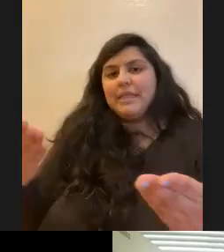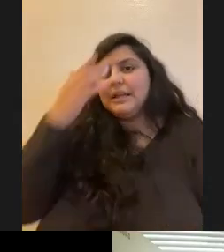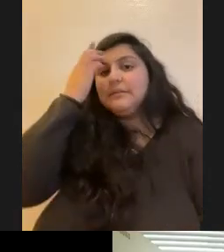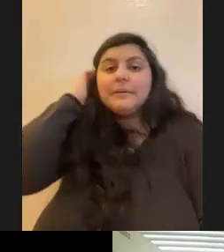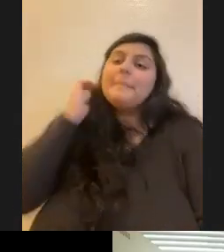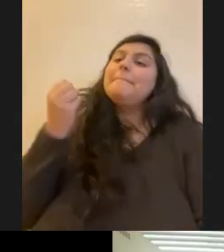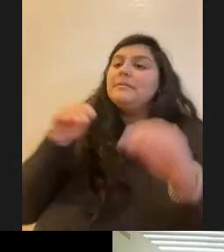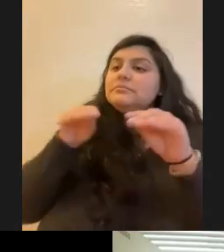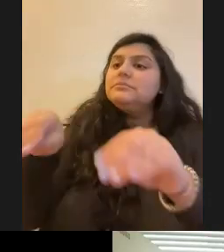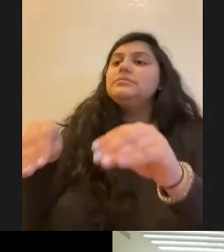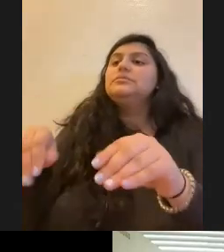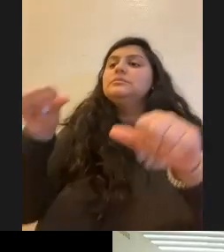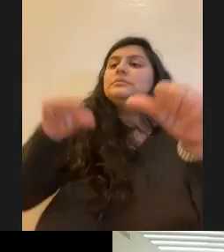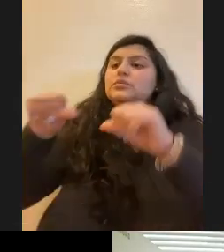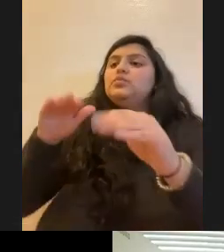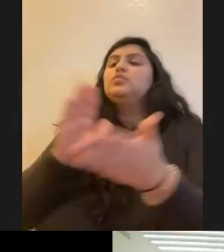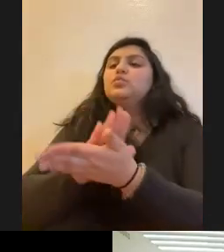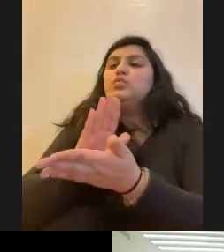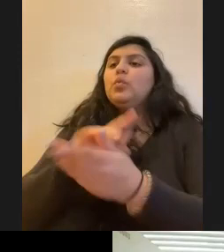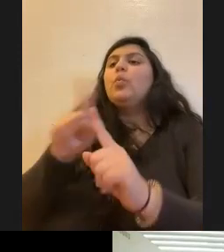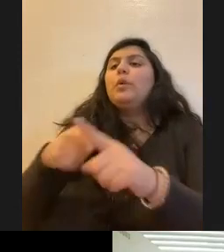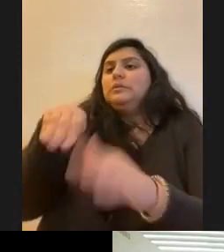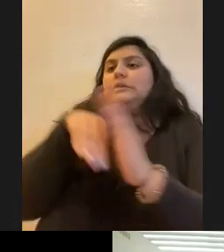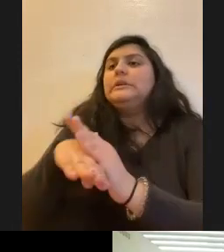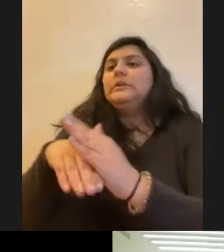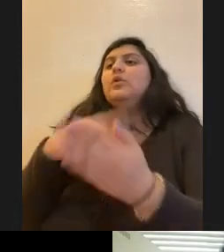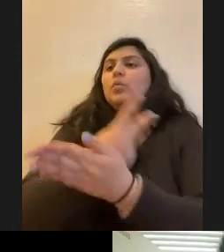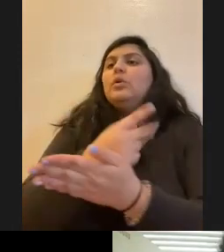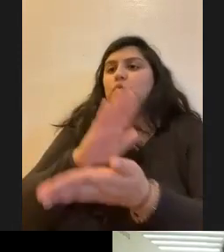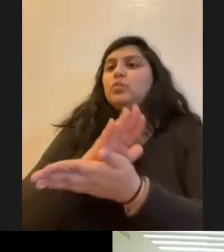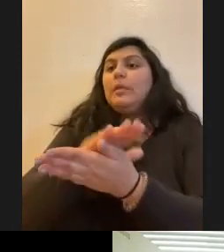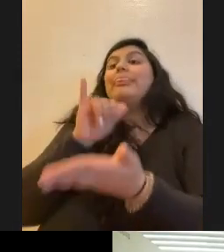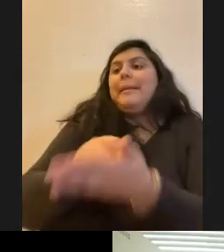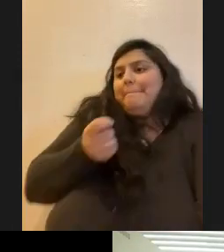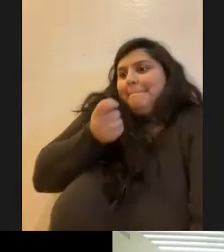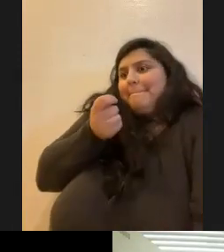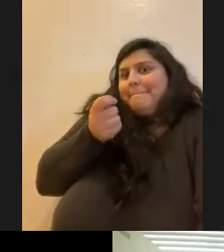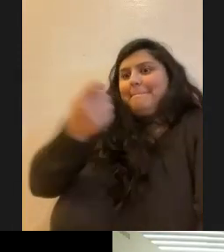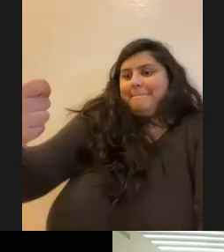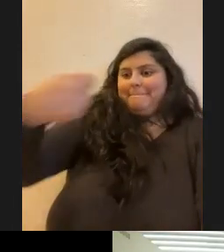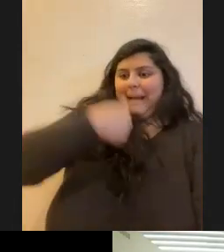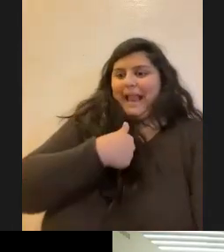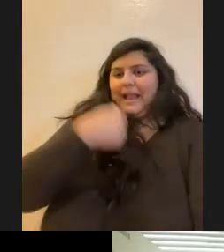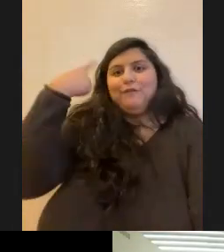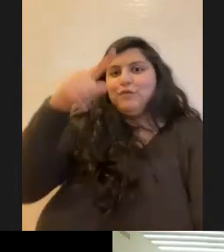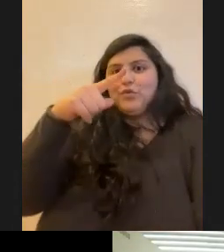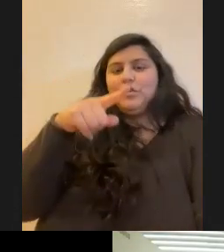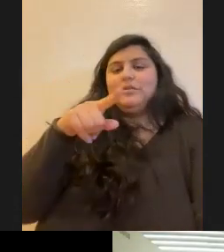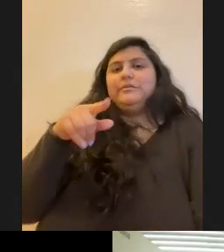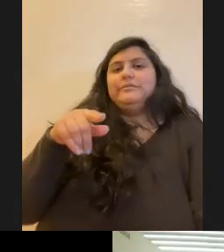science schools once you get into graduate school that pay you to be a grad student. So